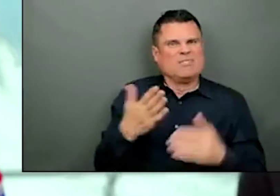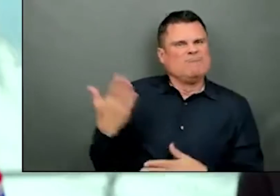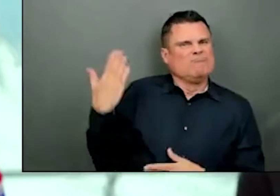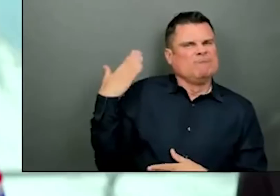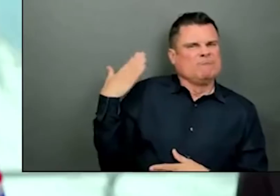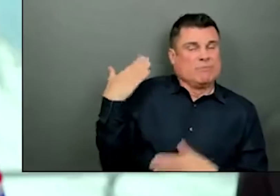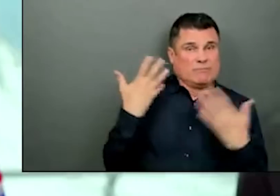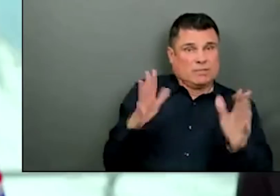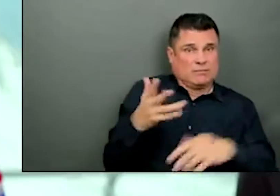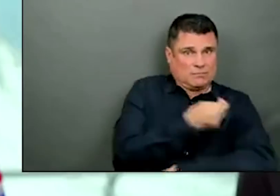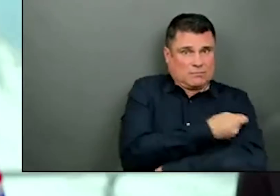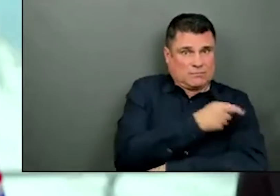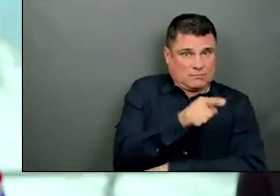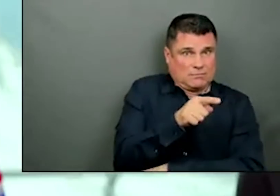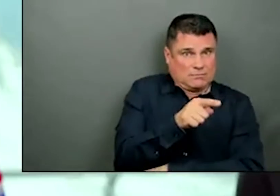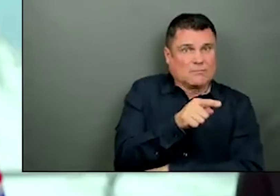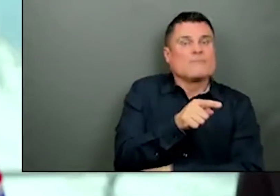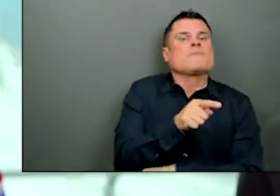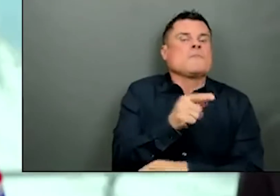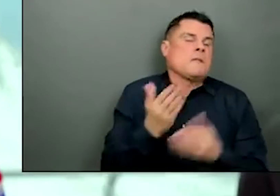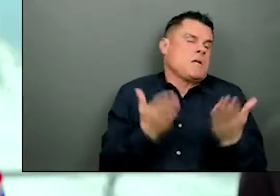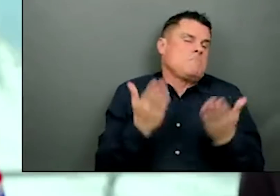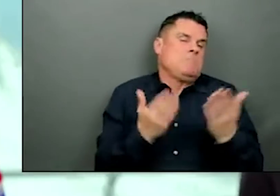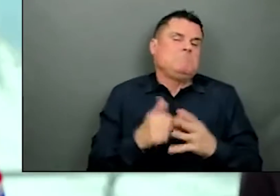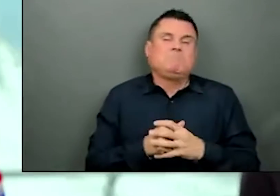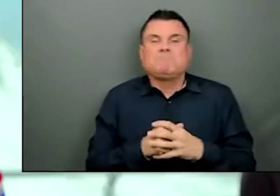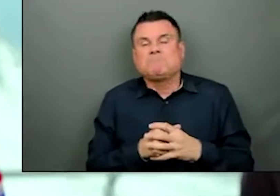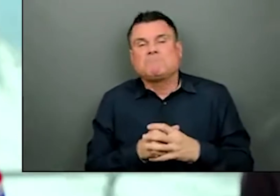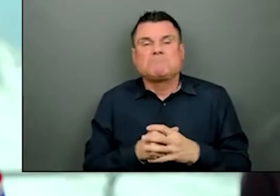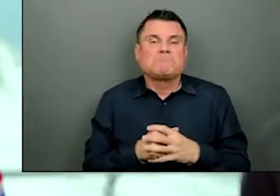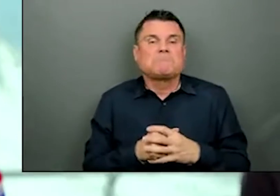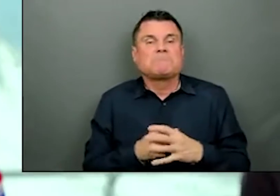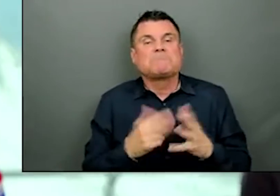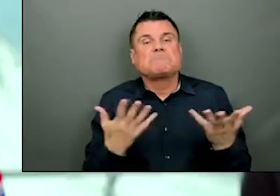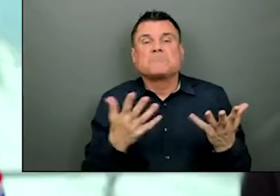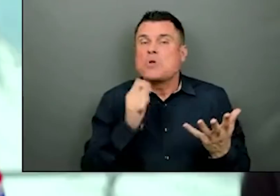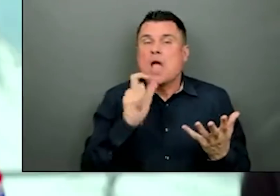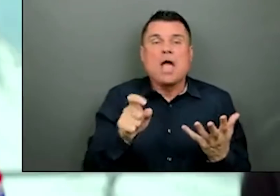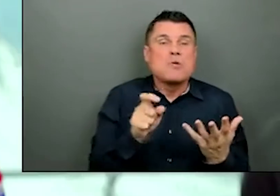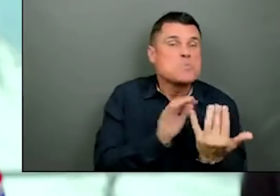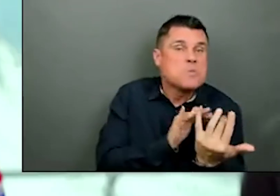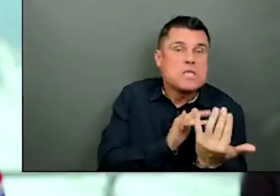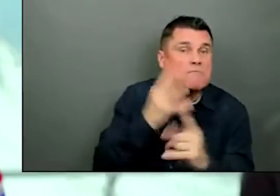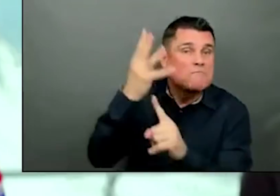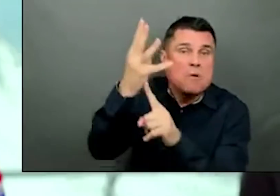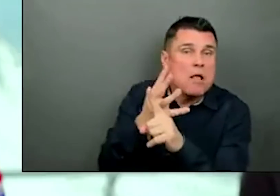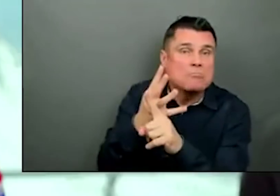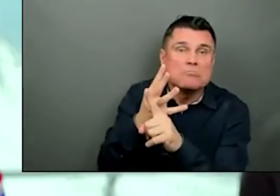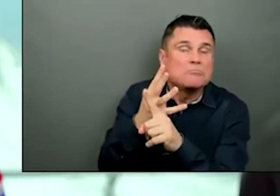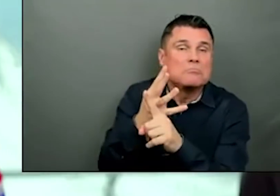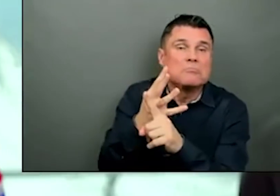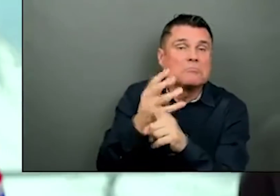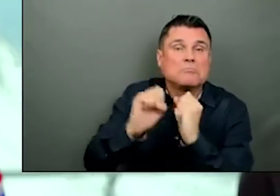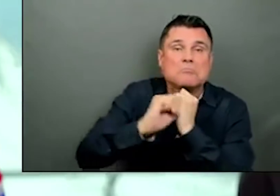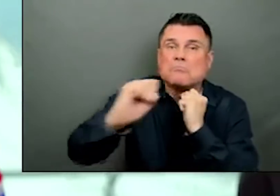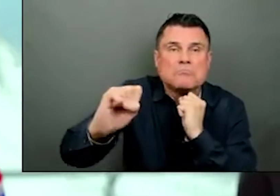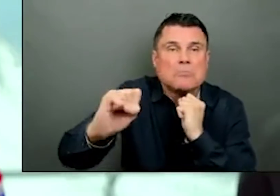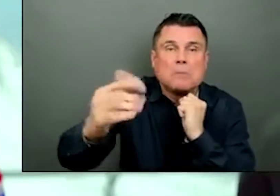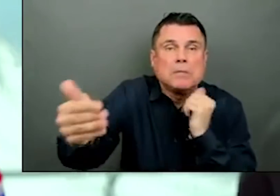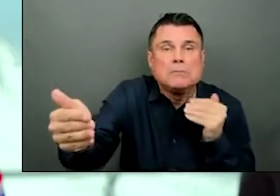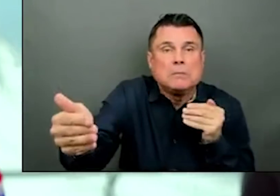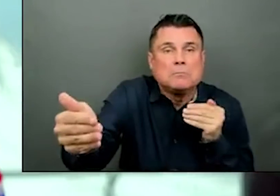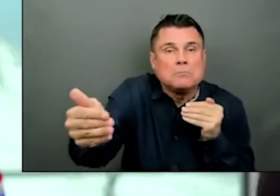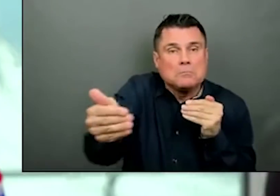everybody offered a vaccine by early July, by the end of June. The other thing, though, that we